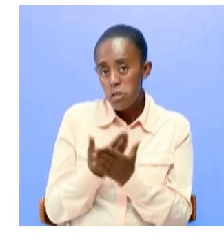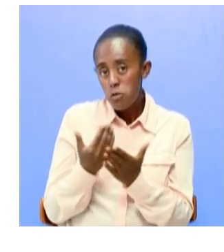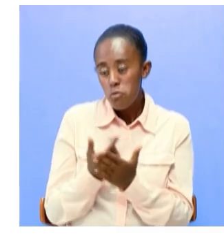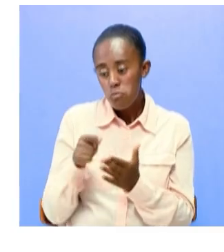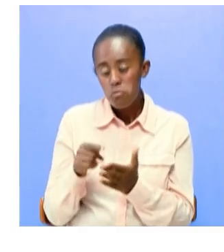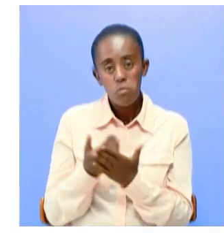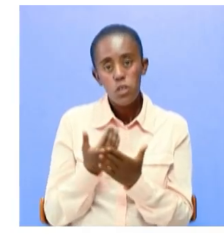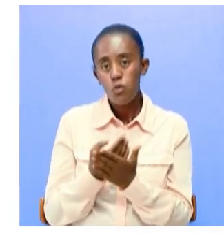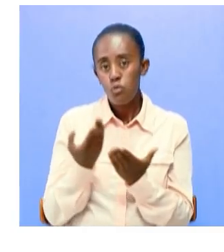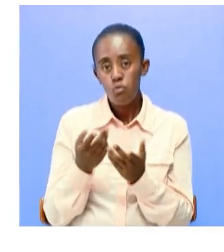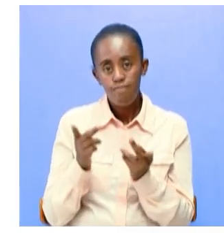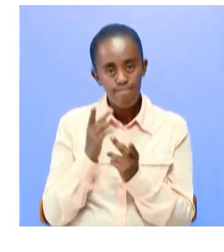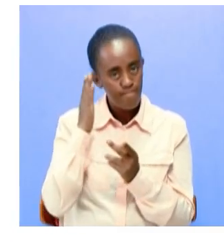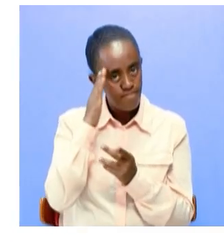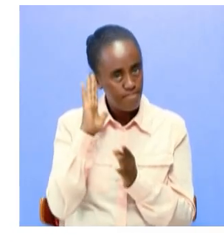area.